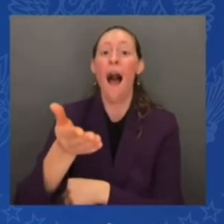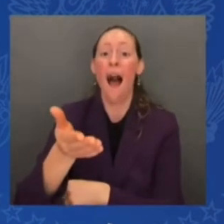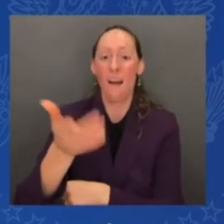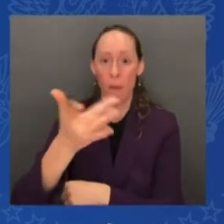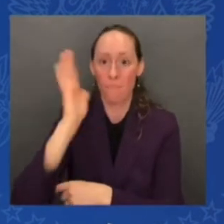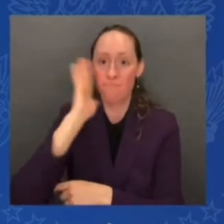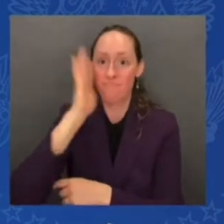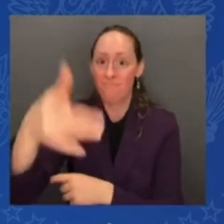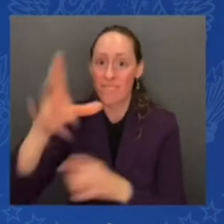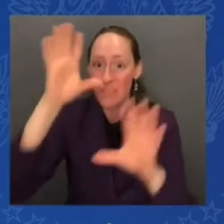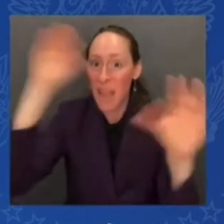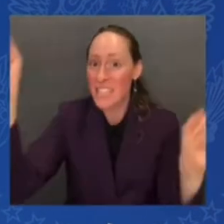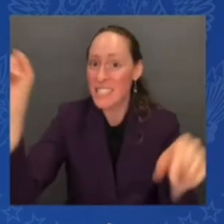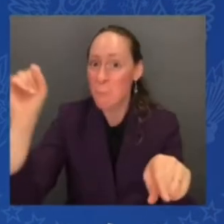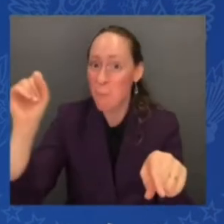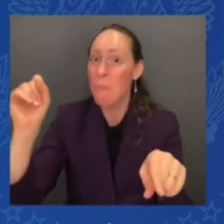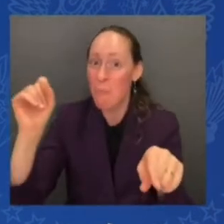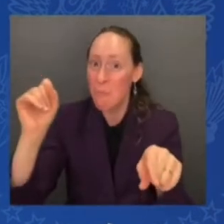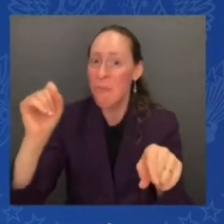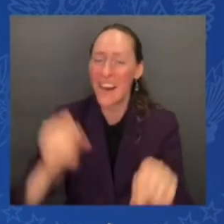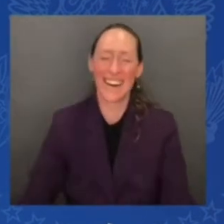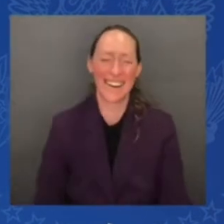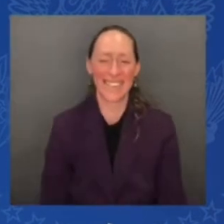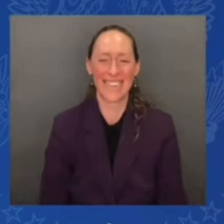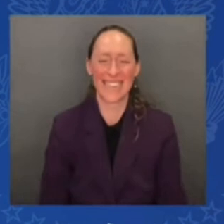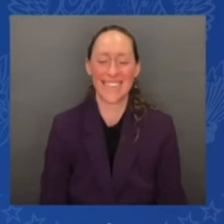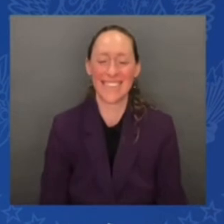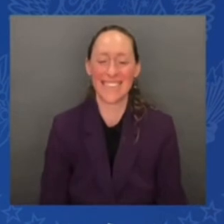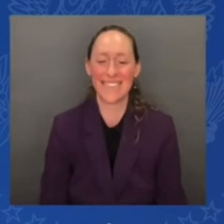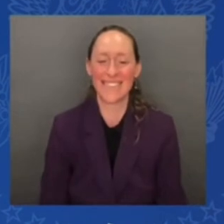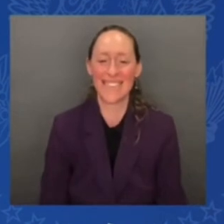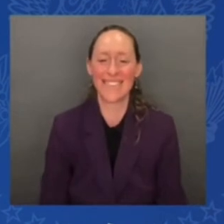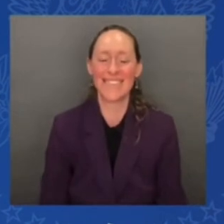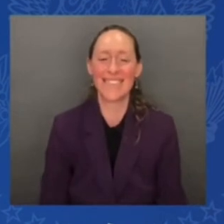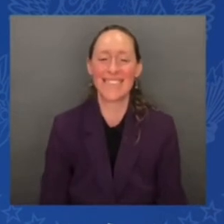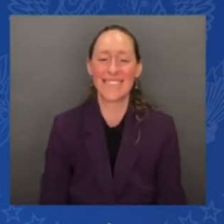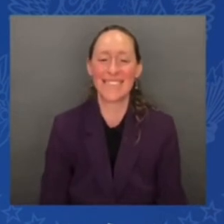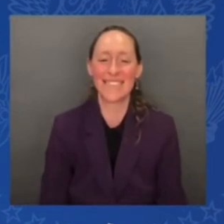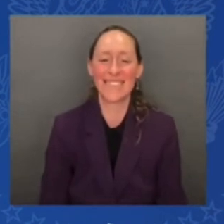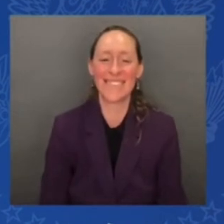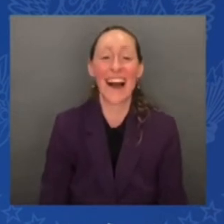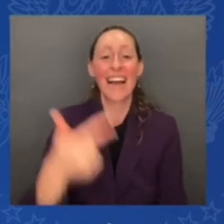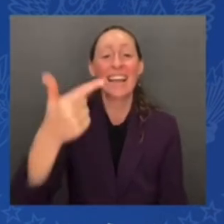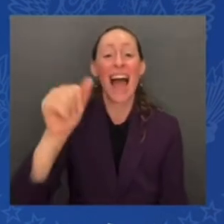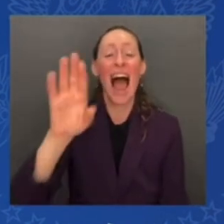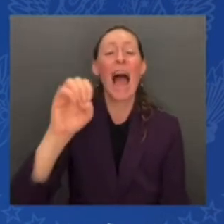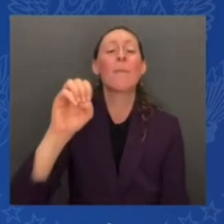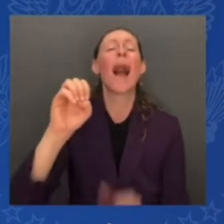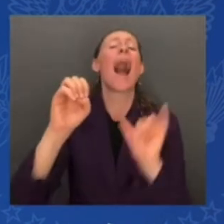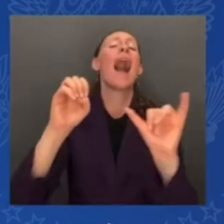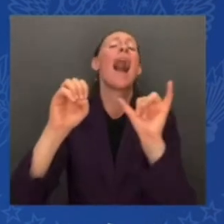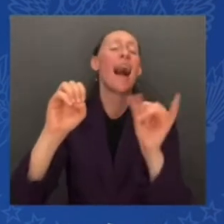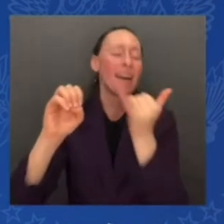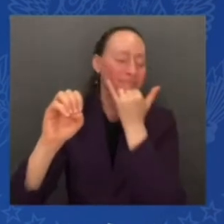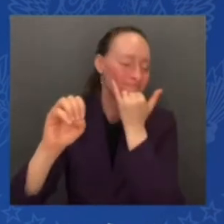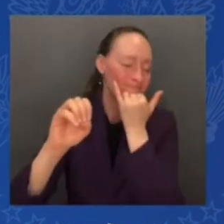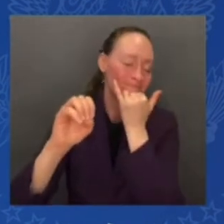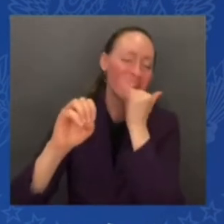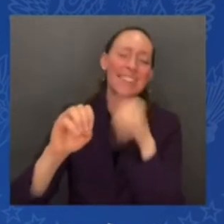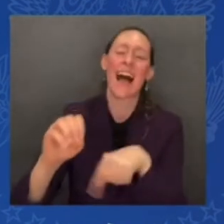Gabe is the one who couldn't be here today. He's incredible. You have an incredible congressional delegation. You really do here. First rate. You really